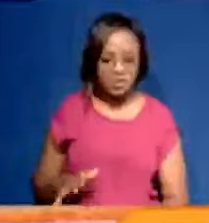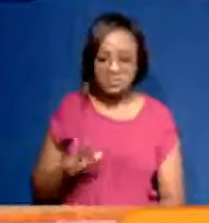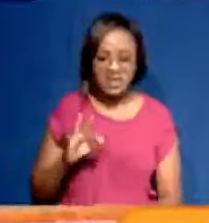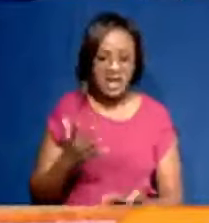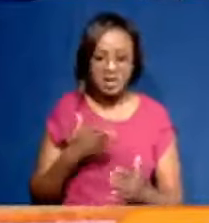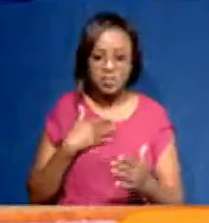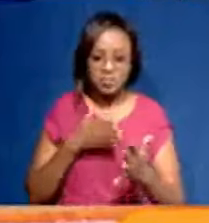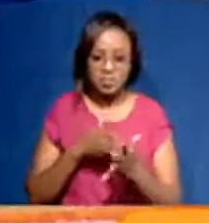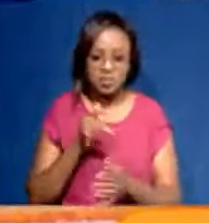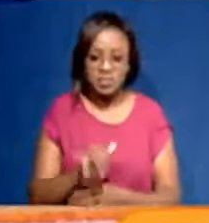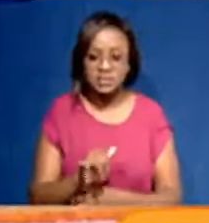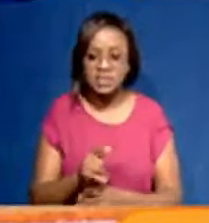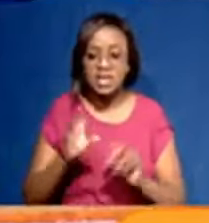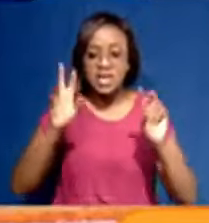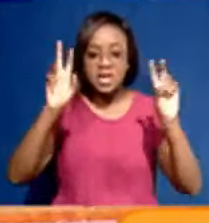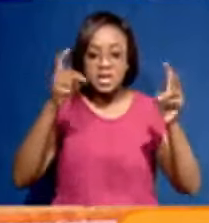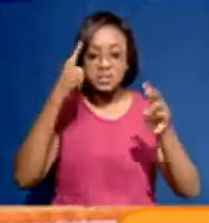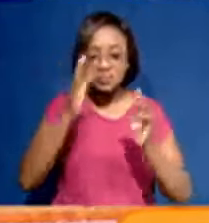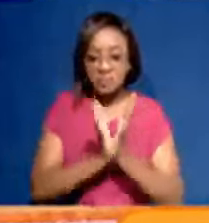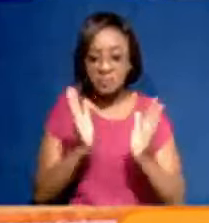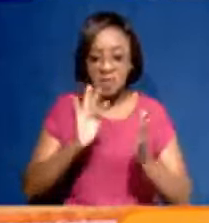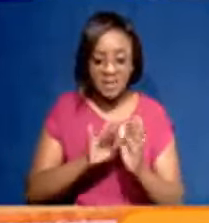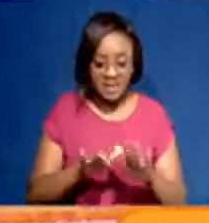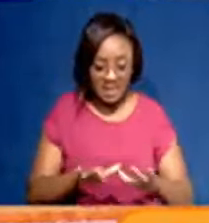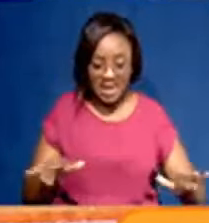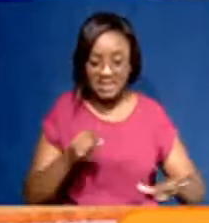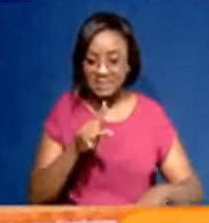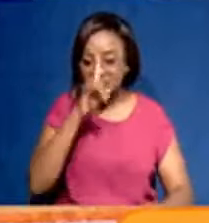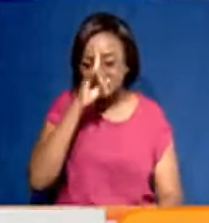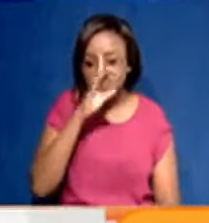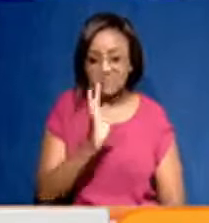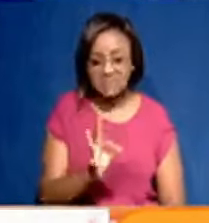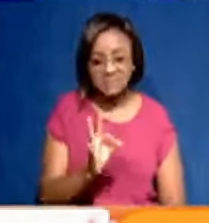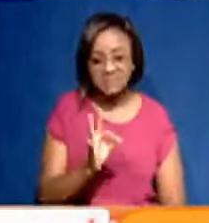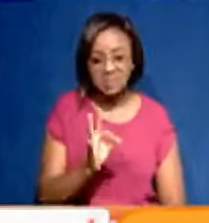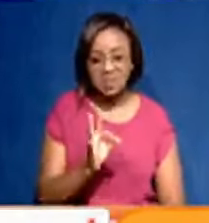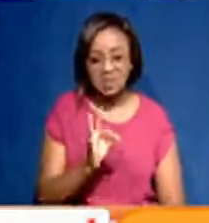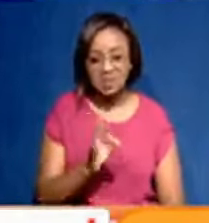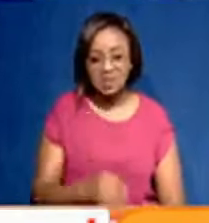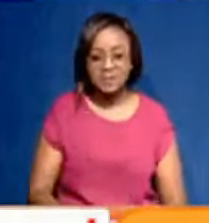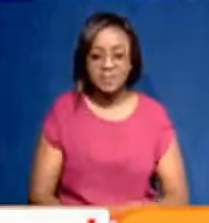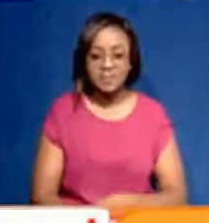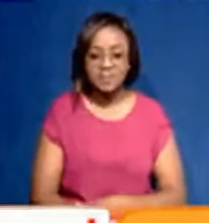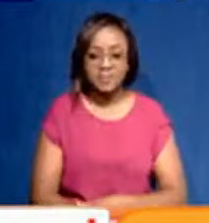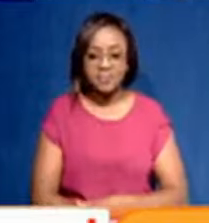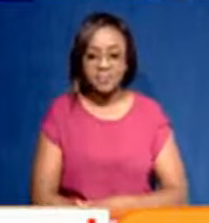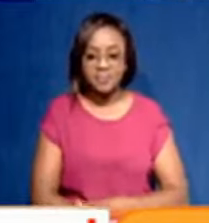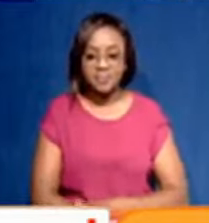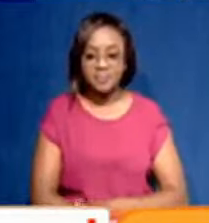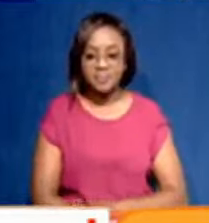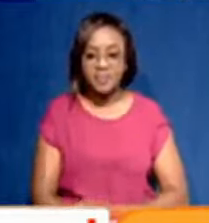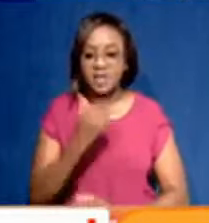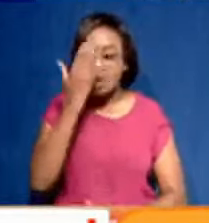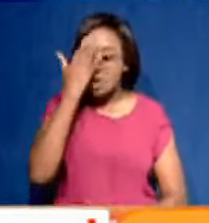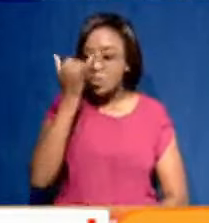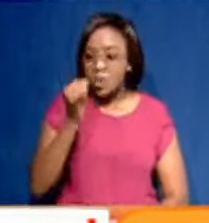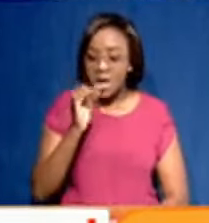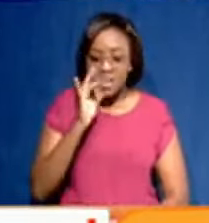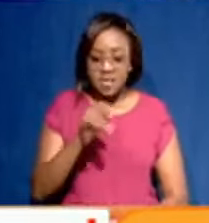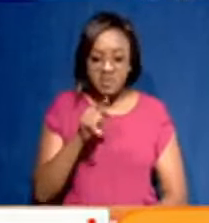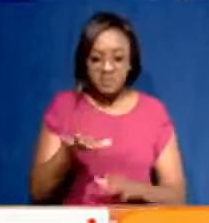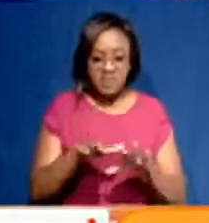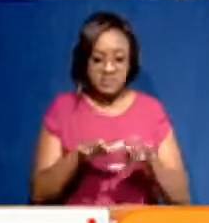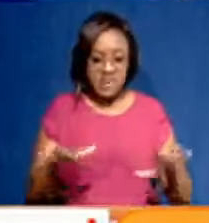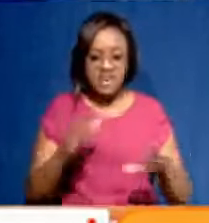principle. The issue of public land is very, very critical. It's very, very critical. Because if this land would have built a primary